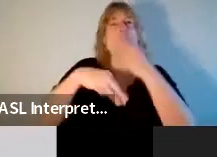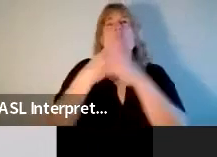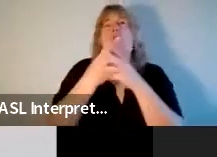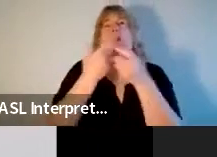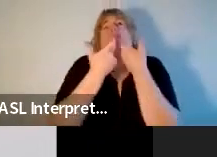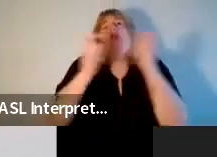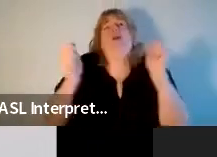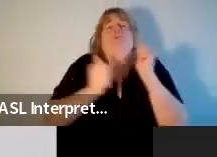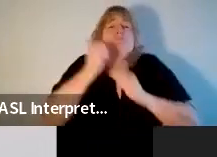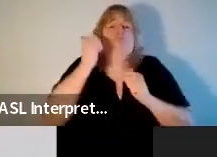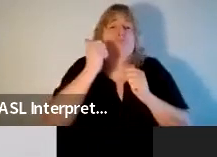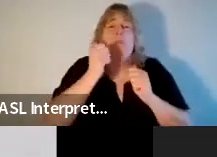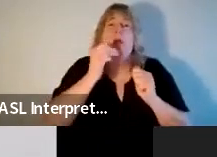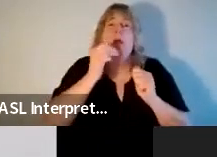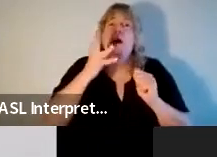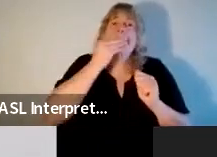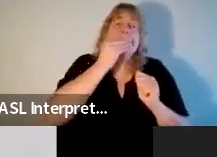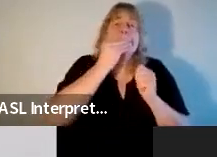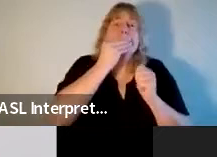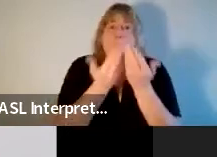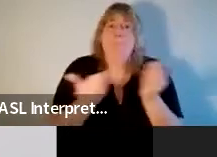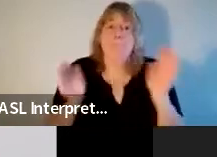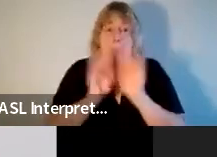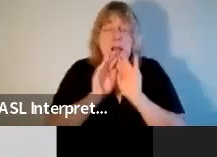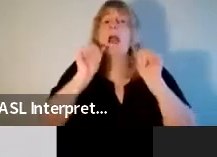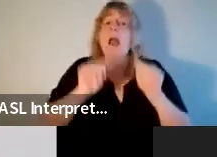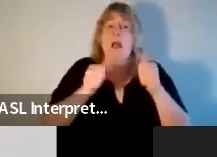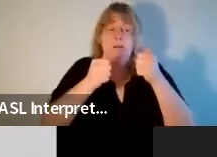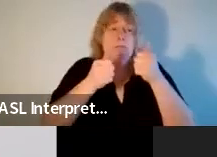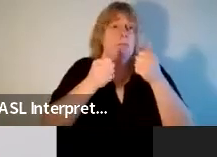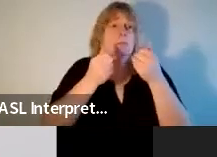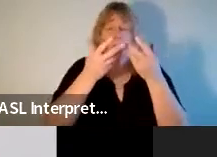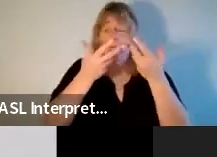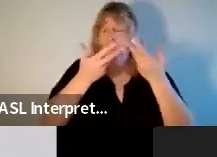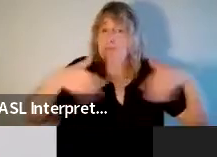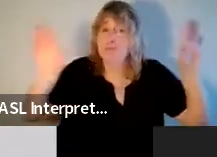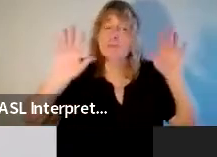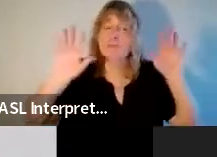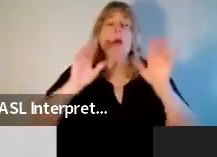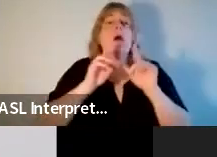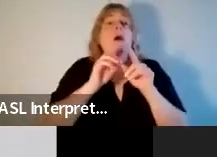get evacuated and then cool down to the temperatures of space.